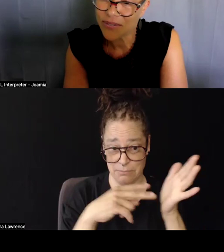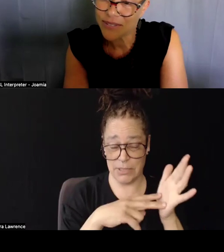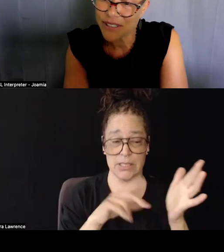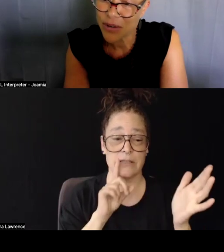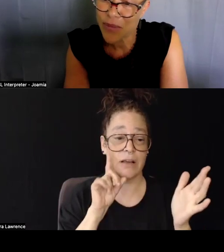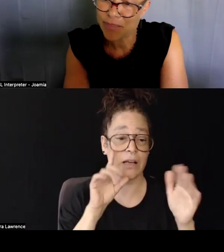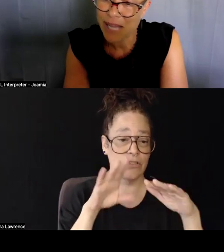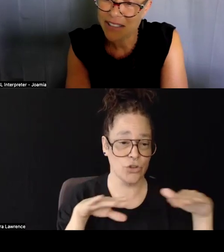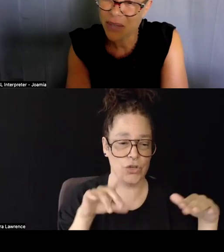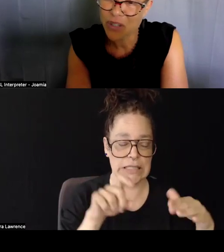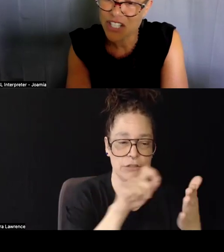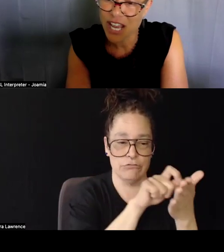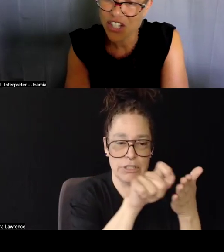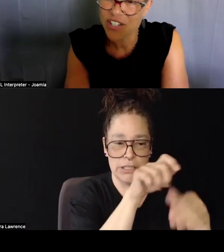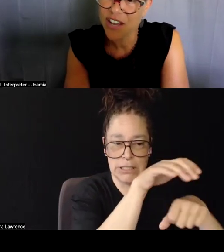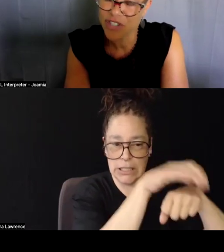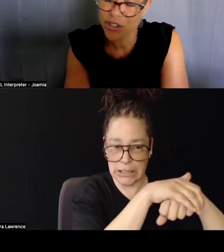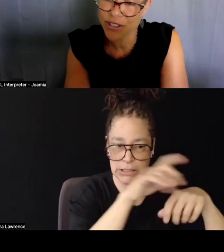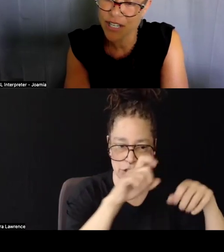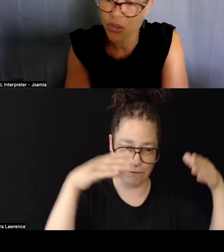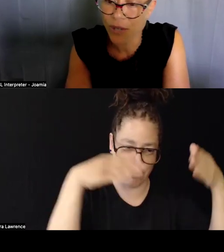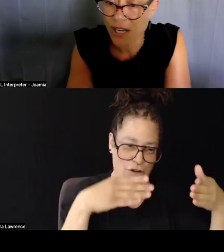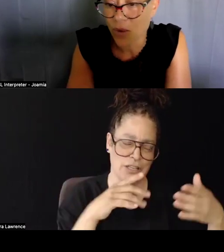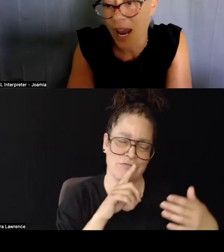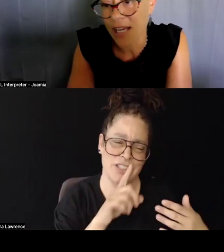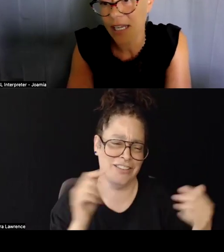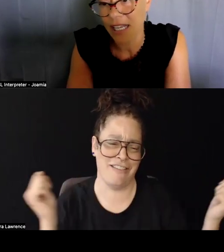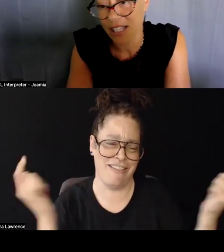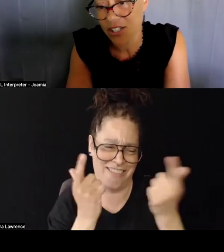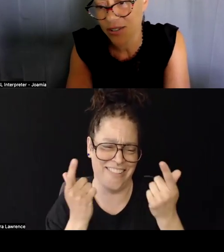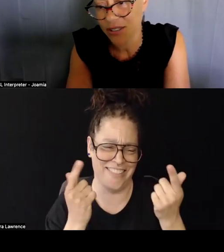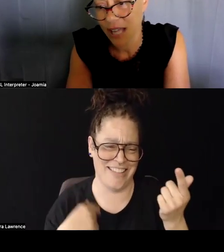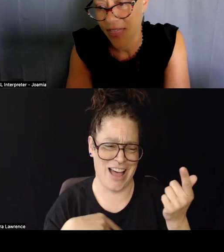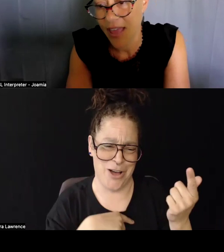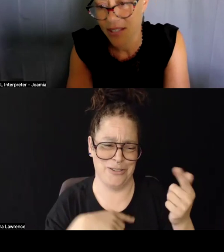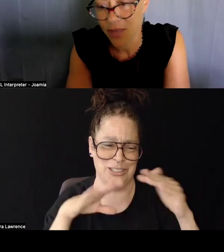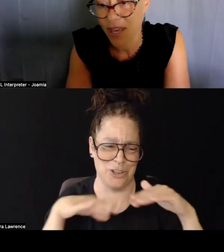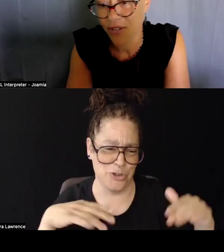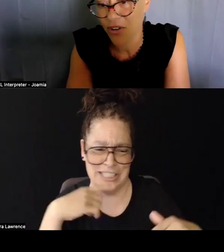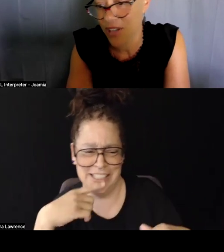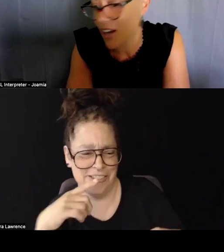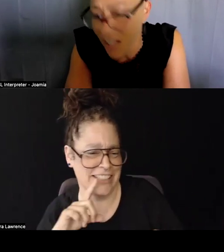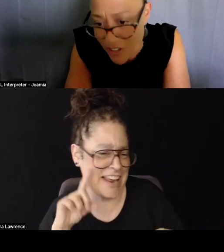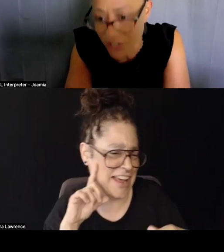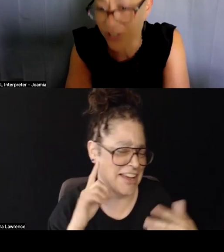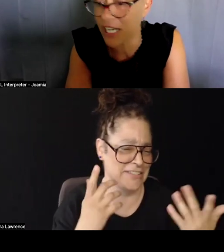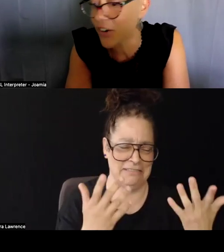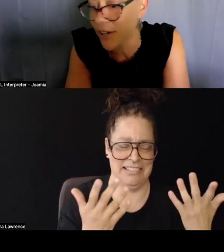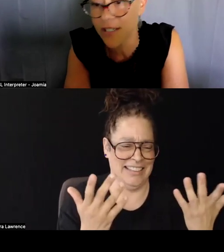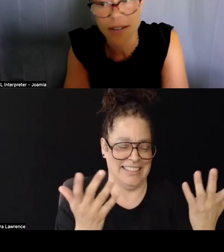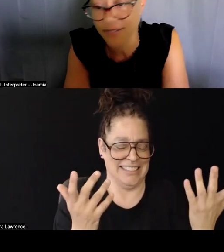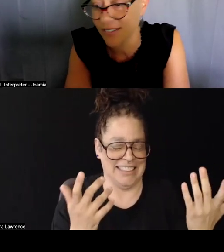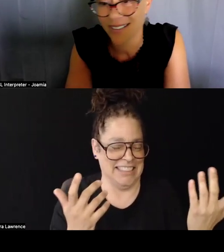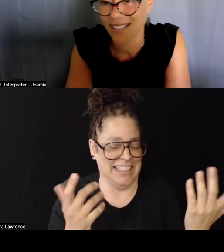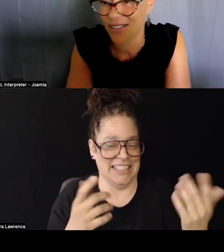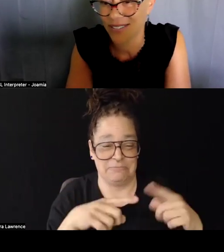So, in bilingual education, deaf children need to read and write English, and that is the main focus. All of our children, hearing